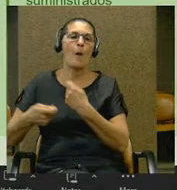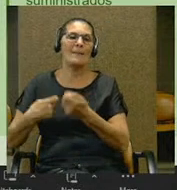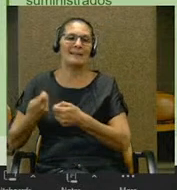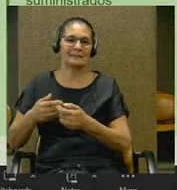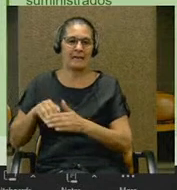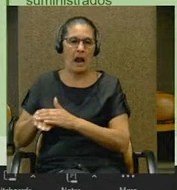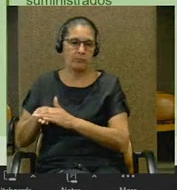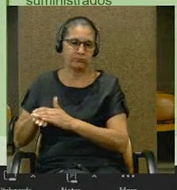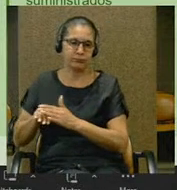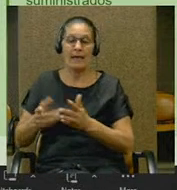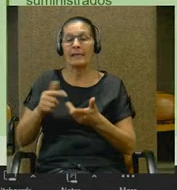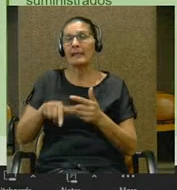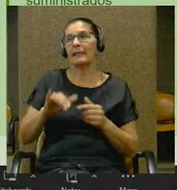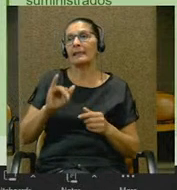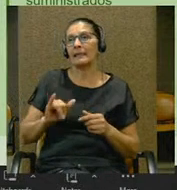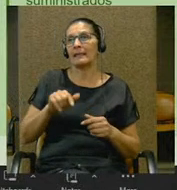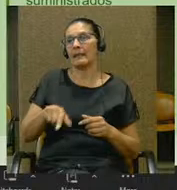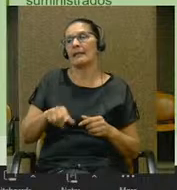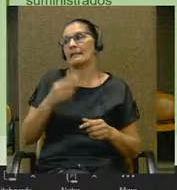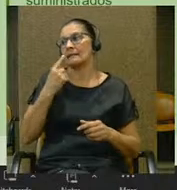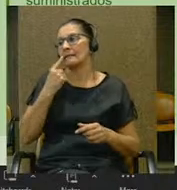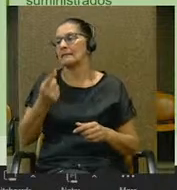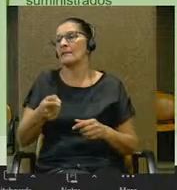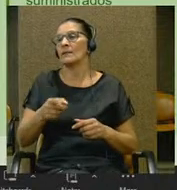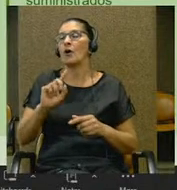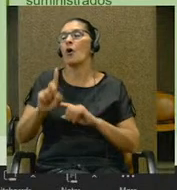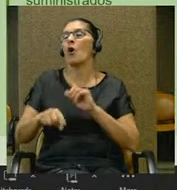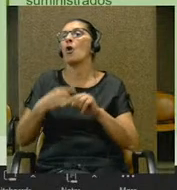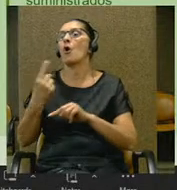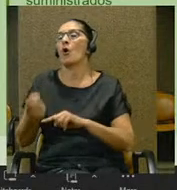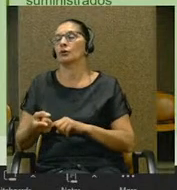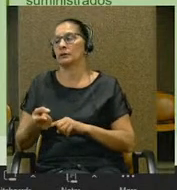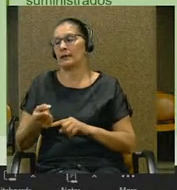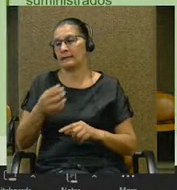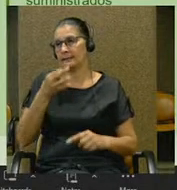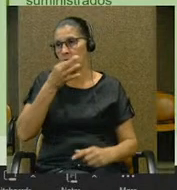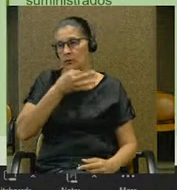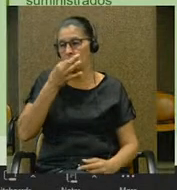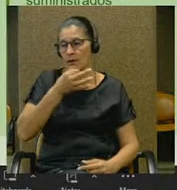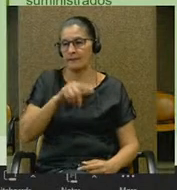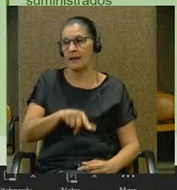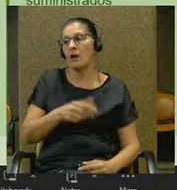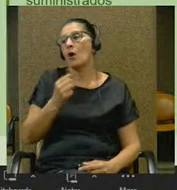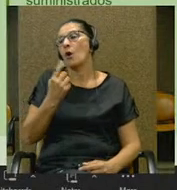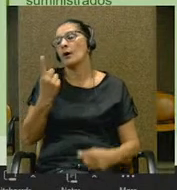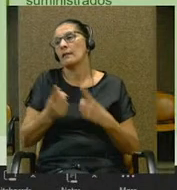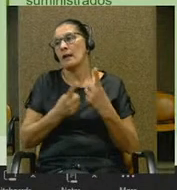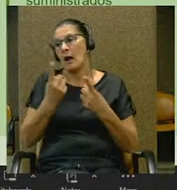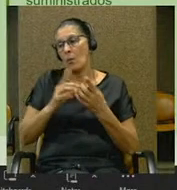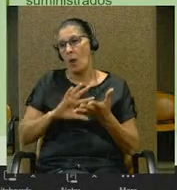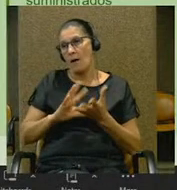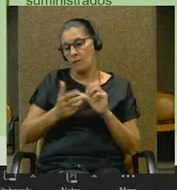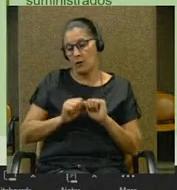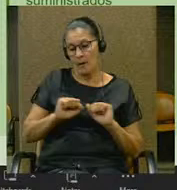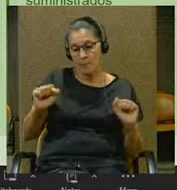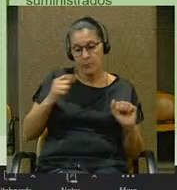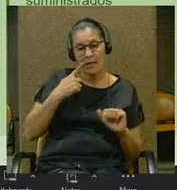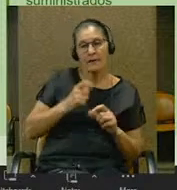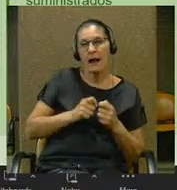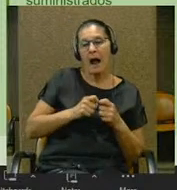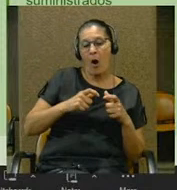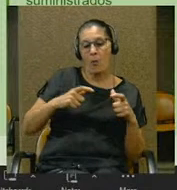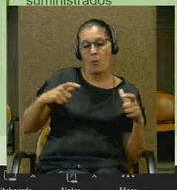this as a commercial opportunity, and they might try to fill it with another substance, and that could lead to